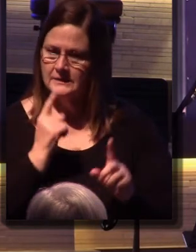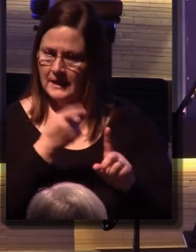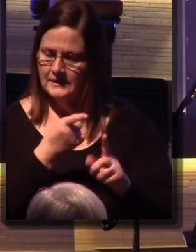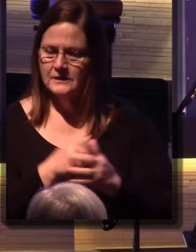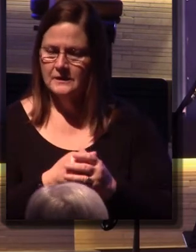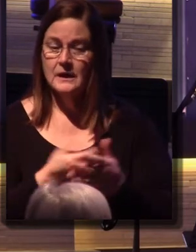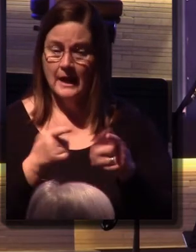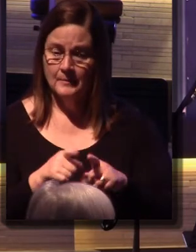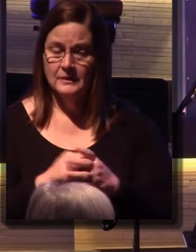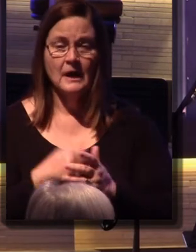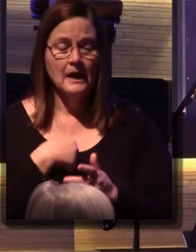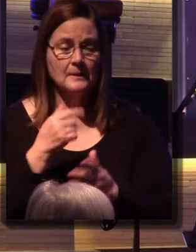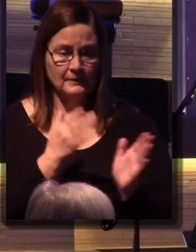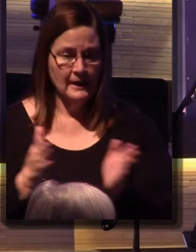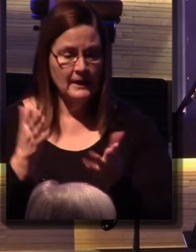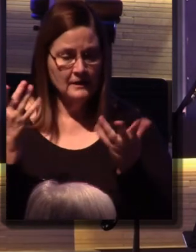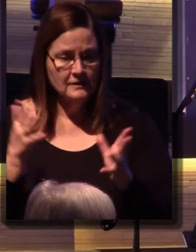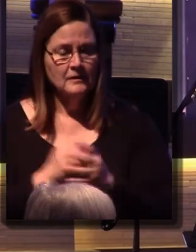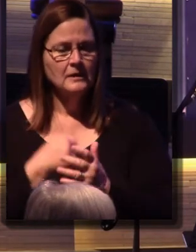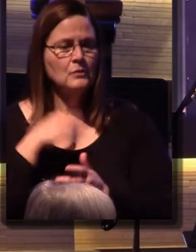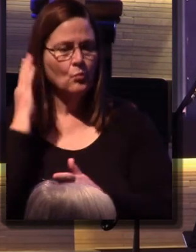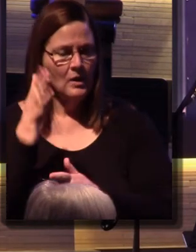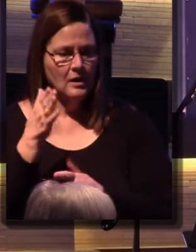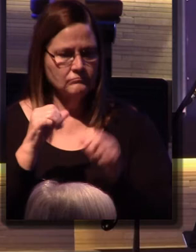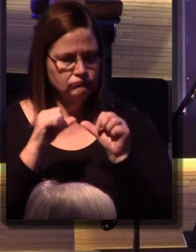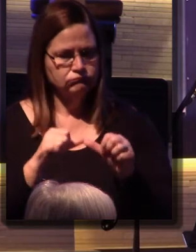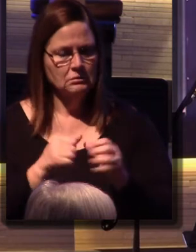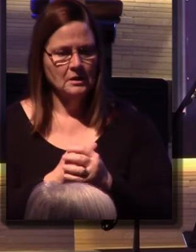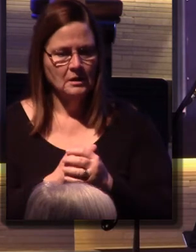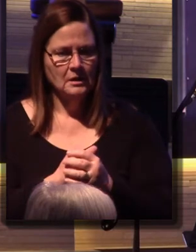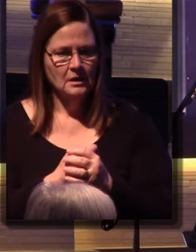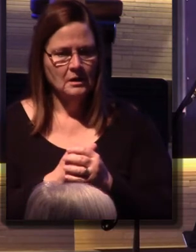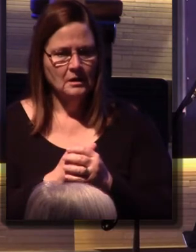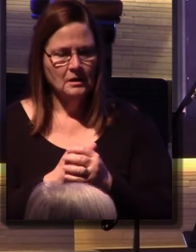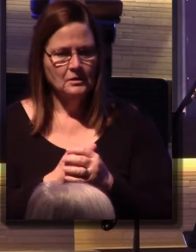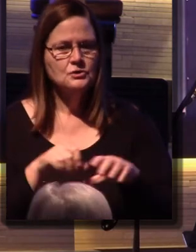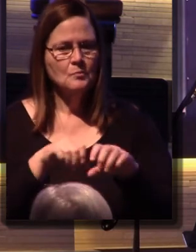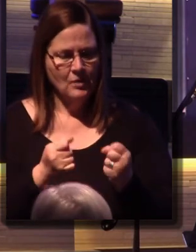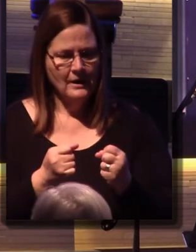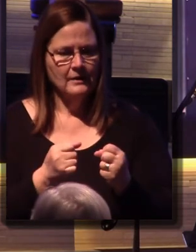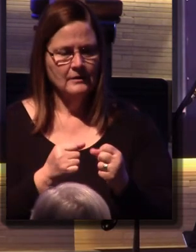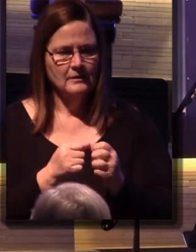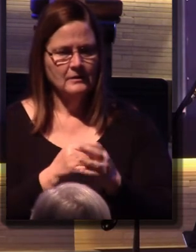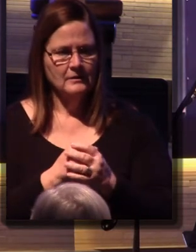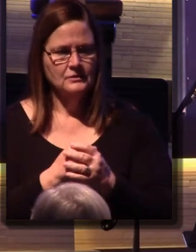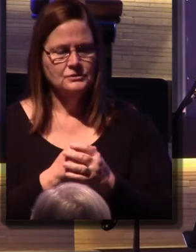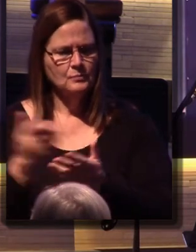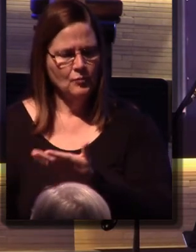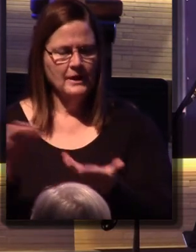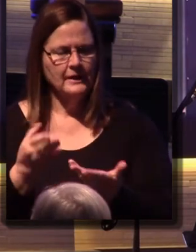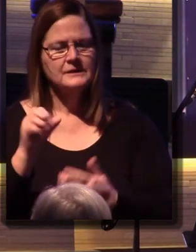I have intended, so it has happened, and just as I have planned, so it will stand, to break Assyria in